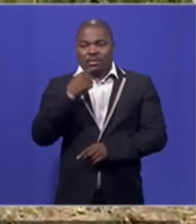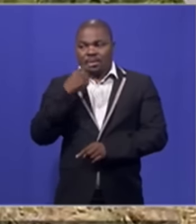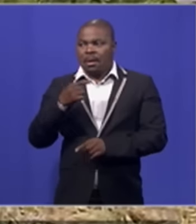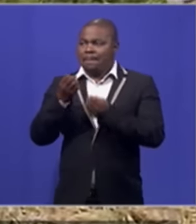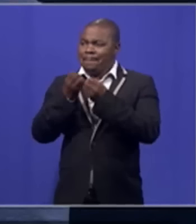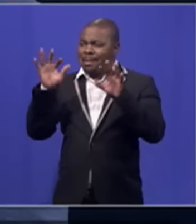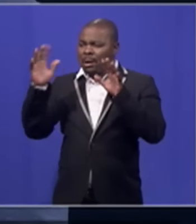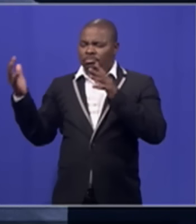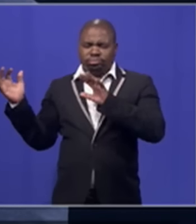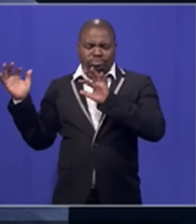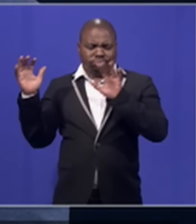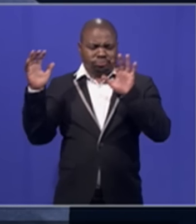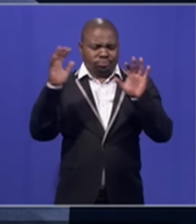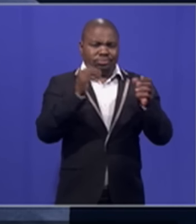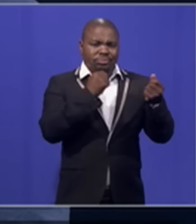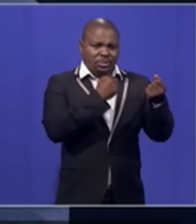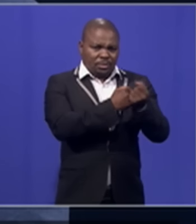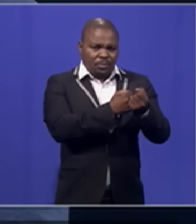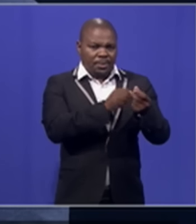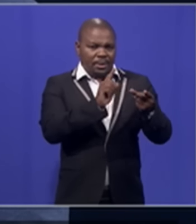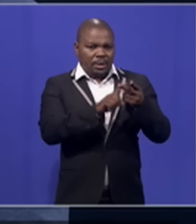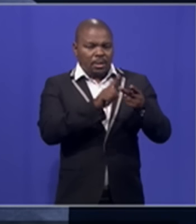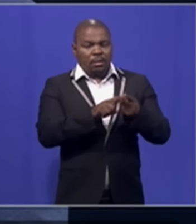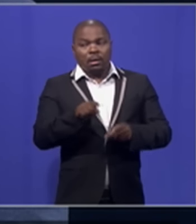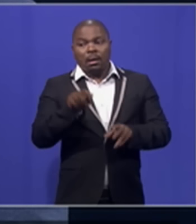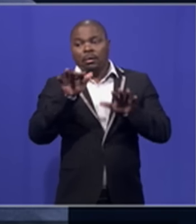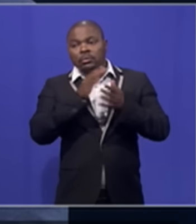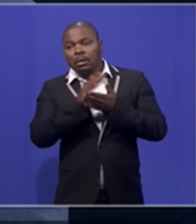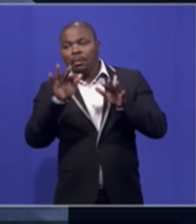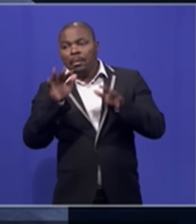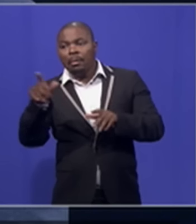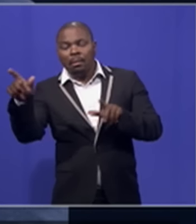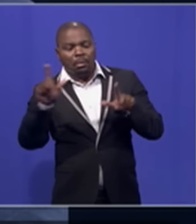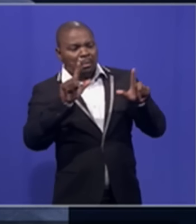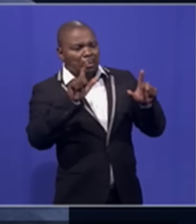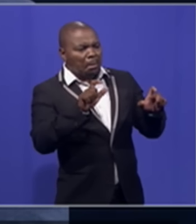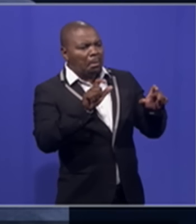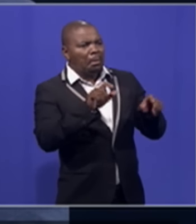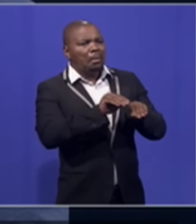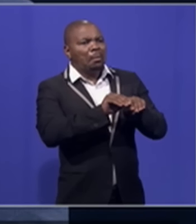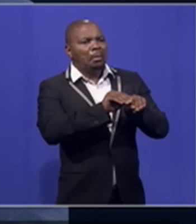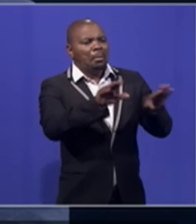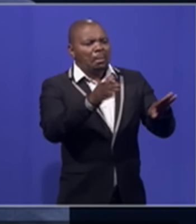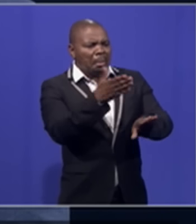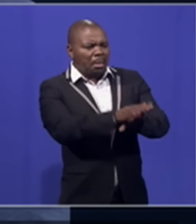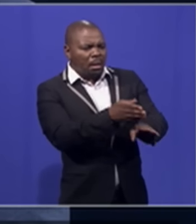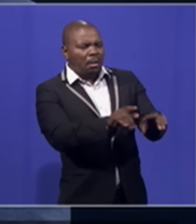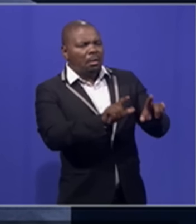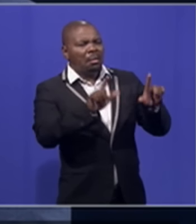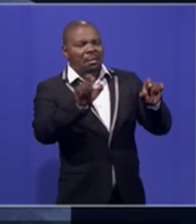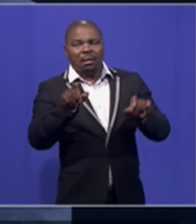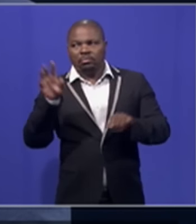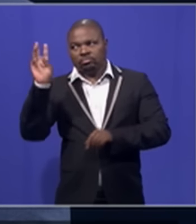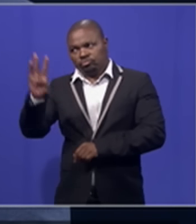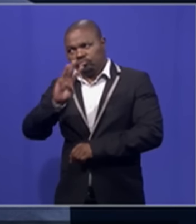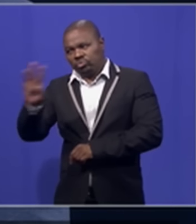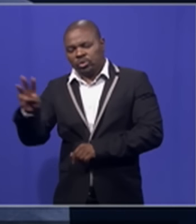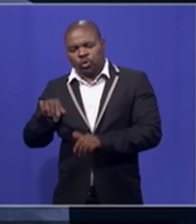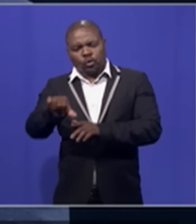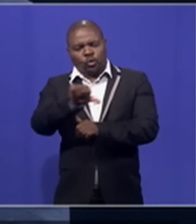mme tshehetso ene kenyeleditse le yona ho kgalemela batho ba ile reng ba ntse ba hlahisa bana ba hlokahetseng hona mona